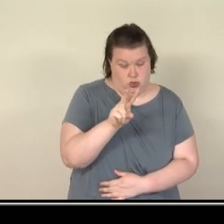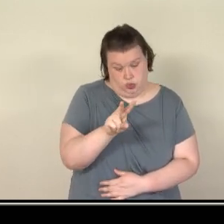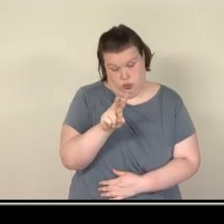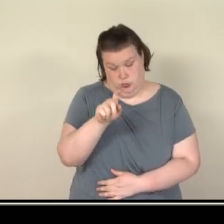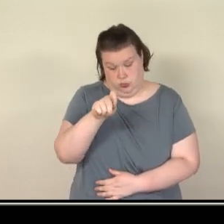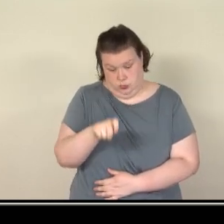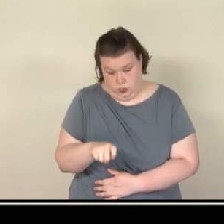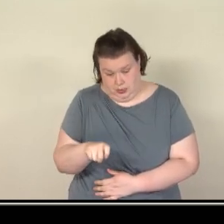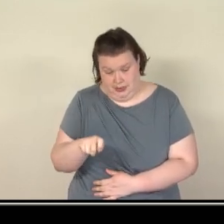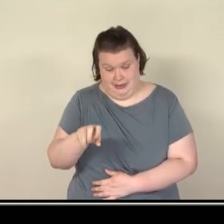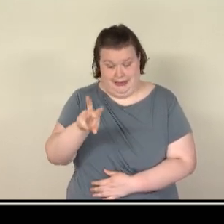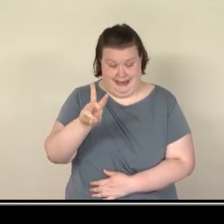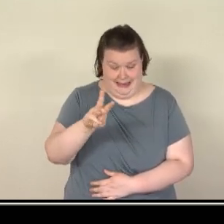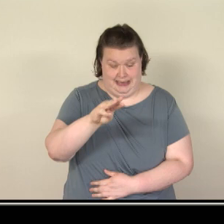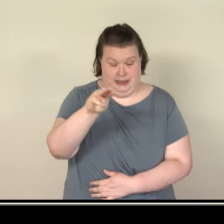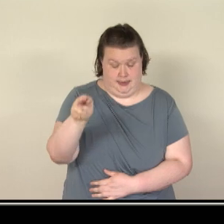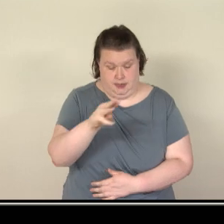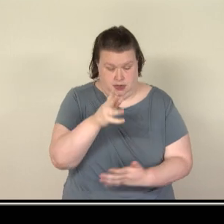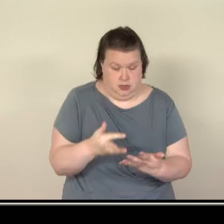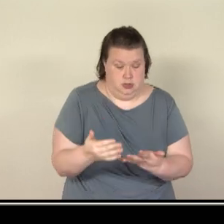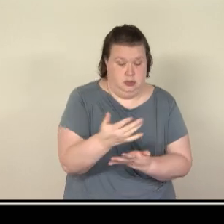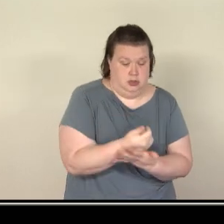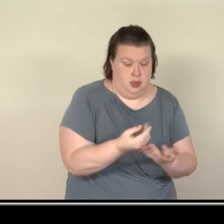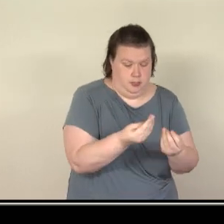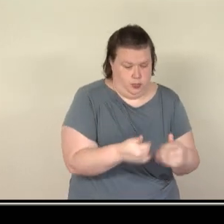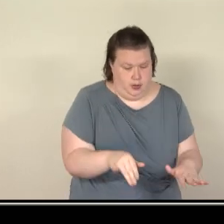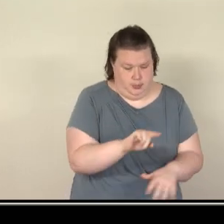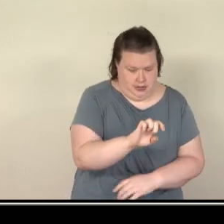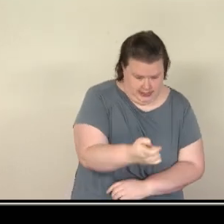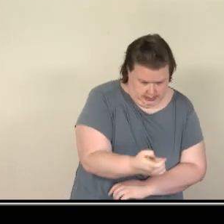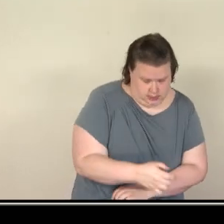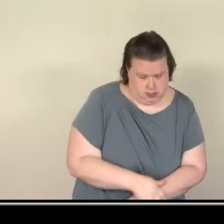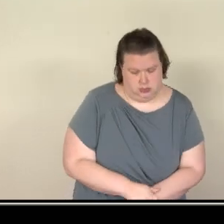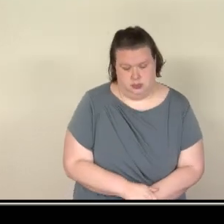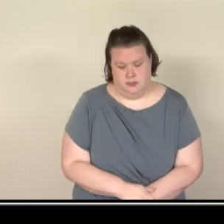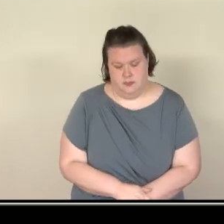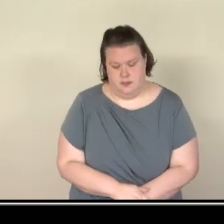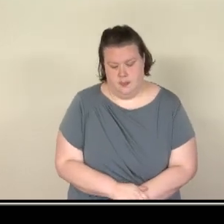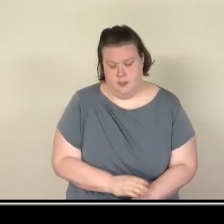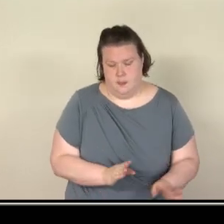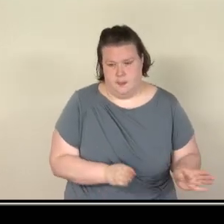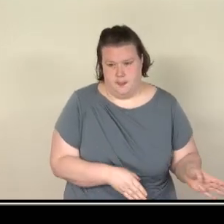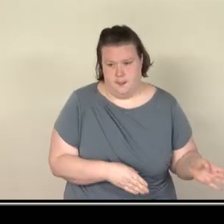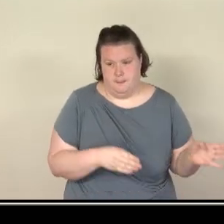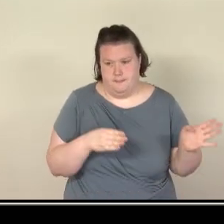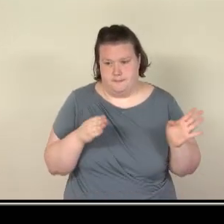or 62.6 million in property taxes. In the